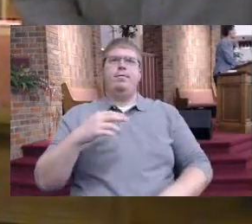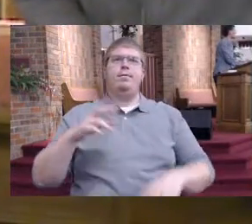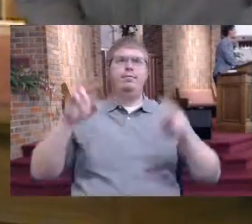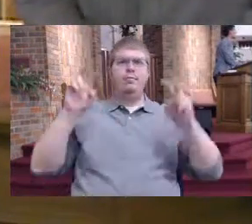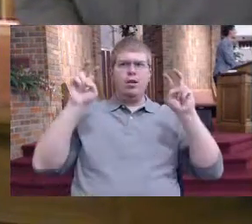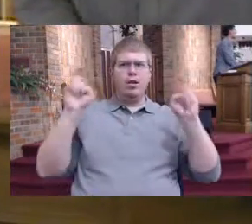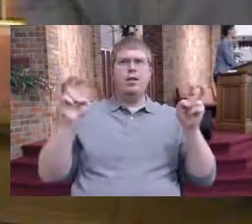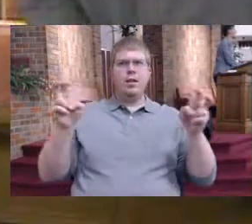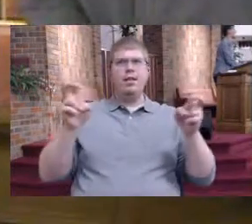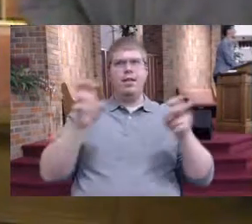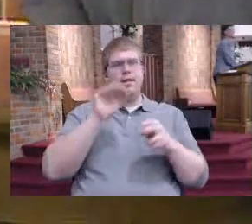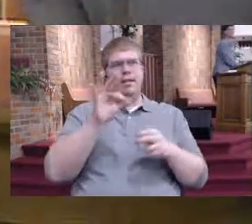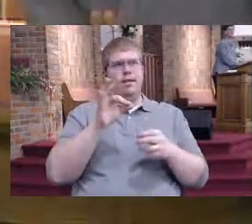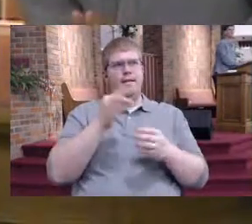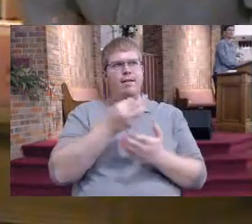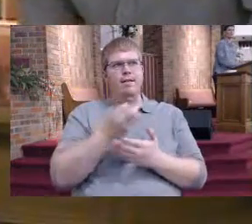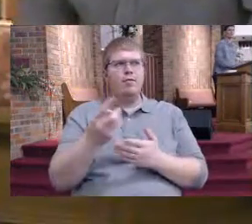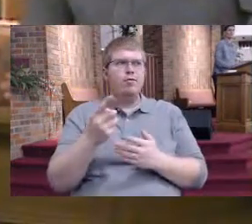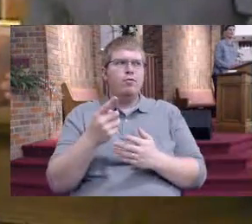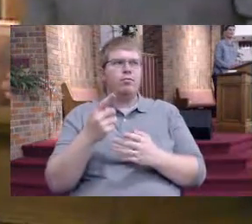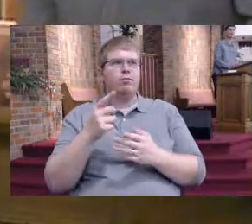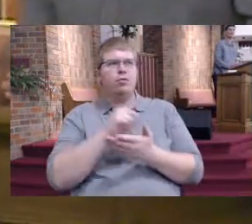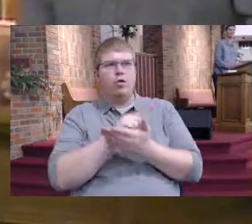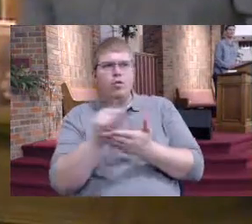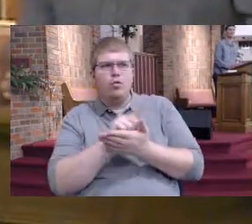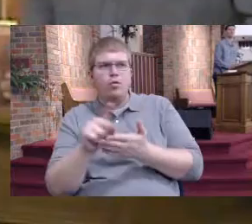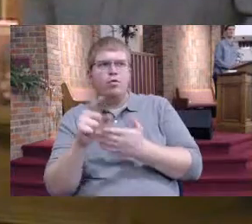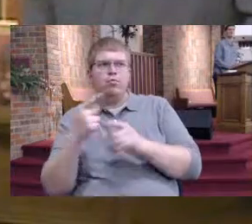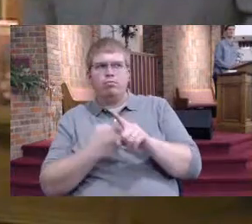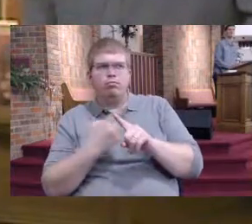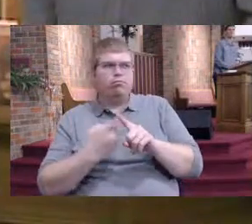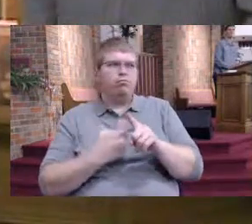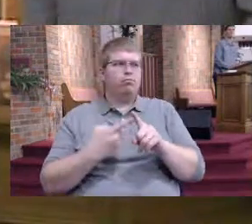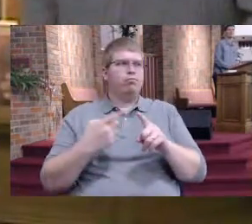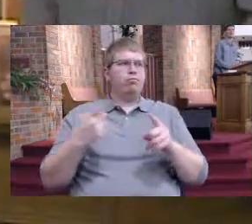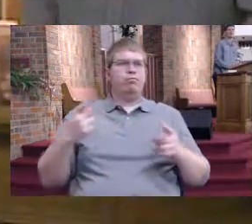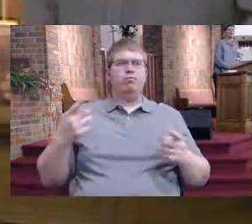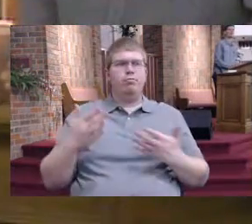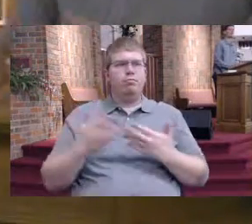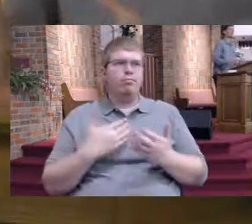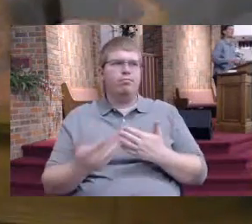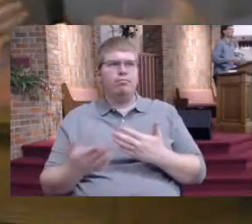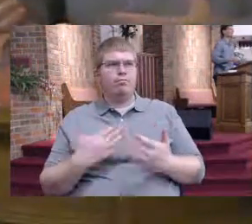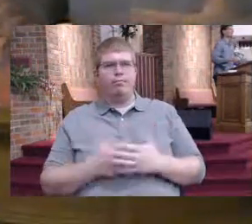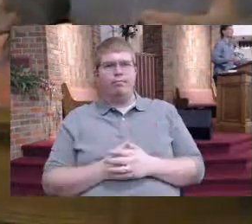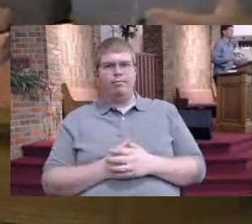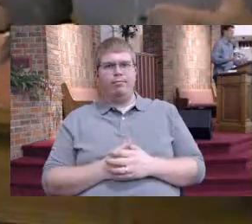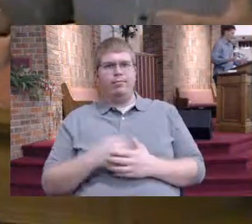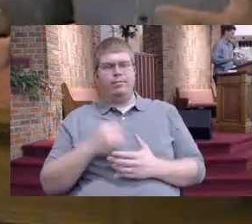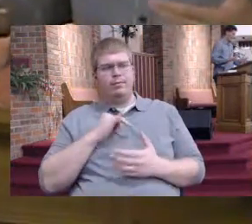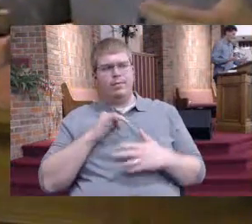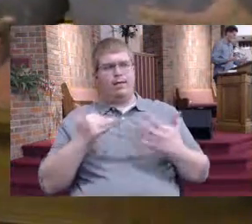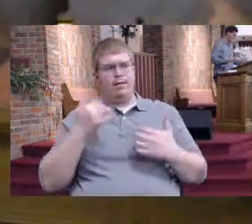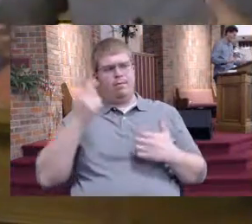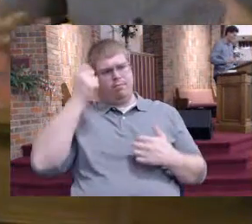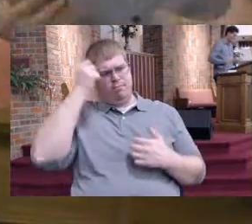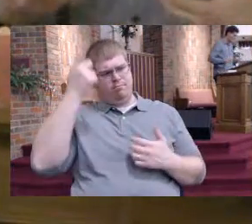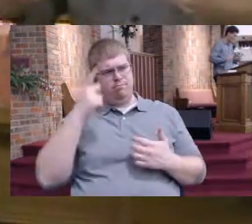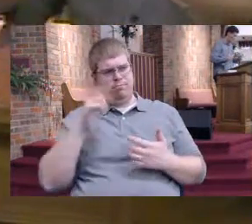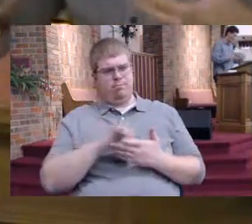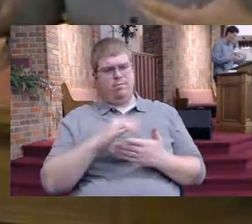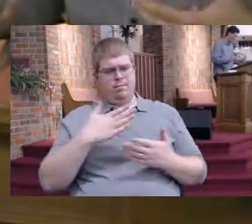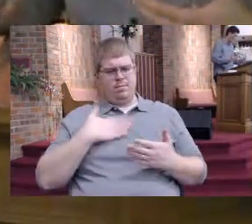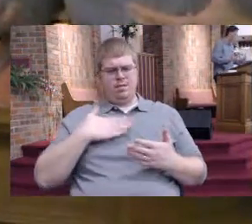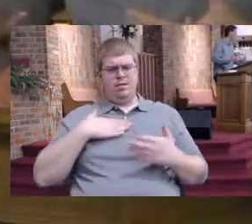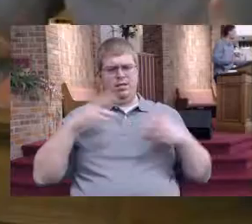few weeks or few days or few months or whatever God is doing through us. And I've realized that my theme